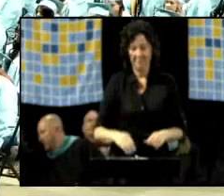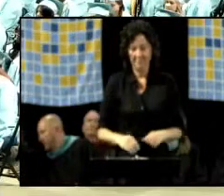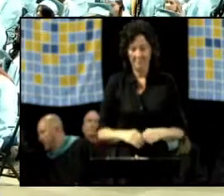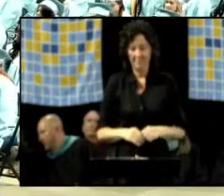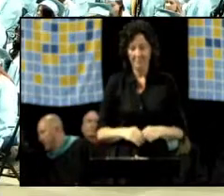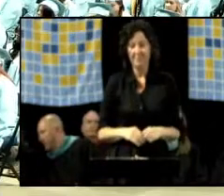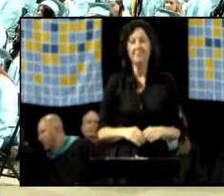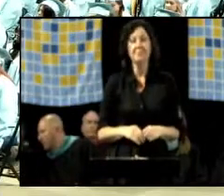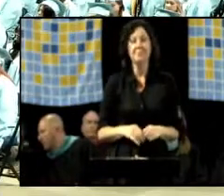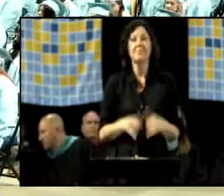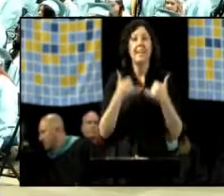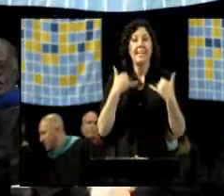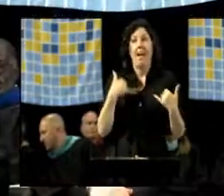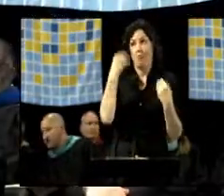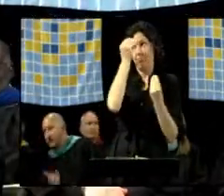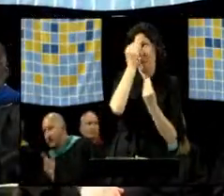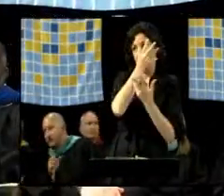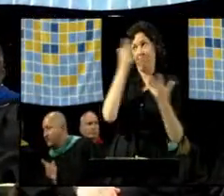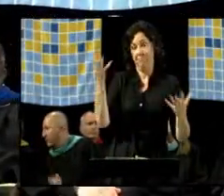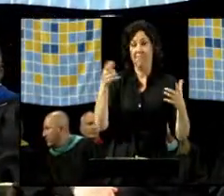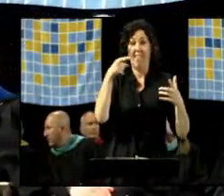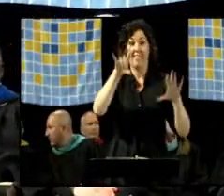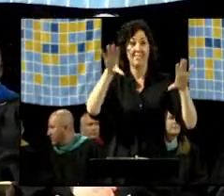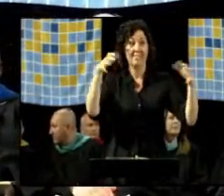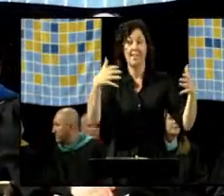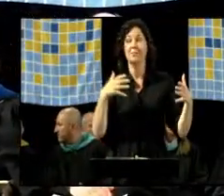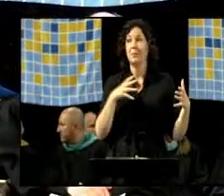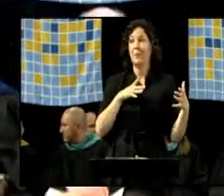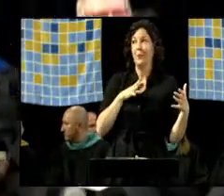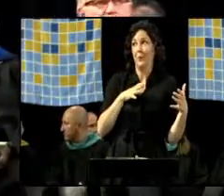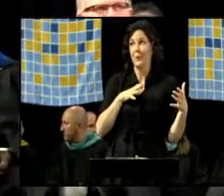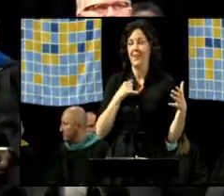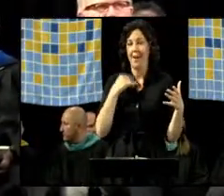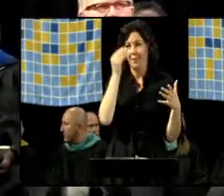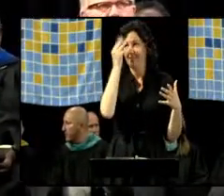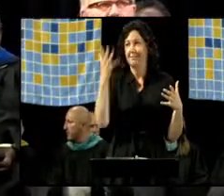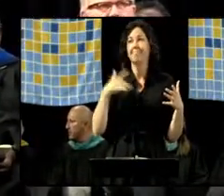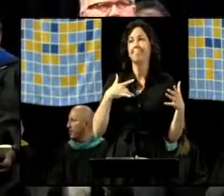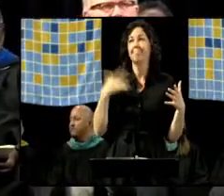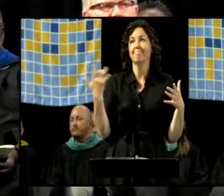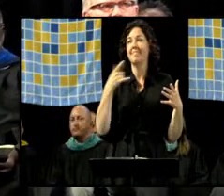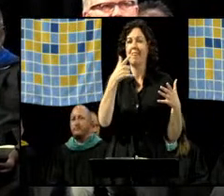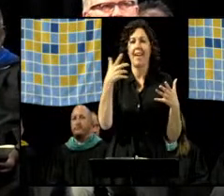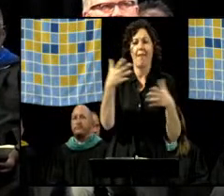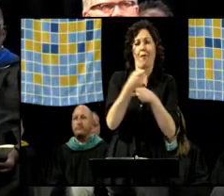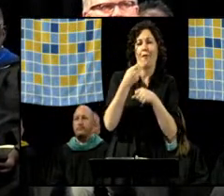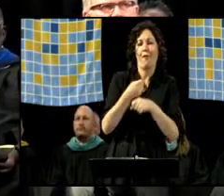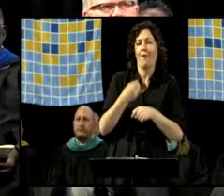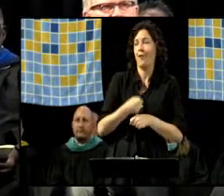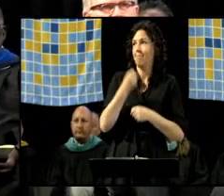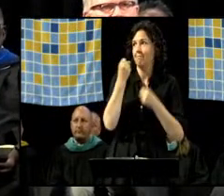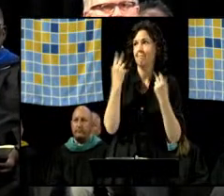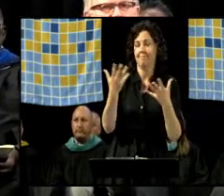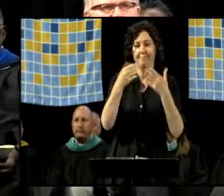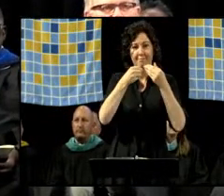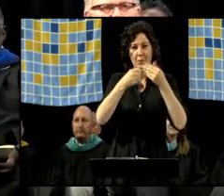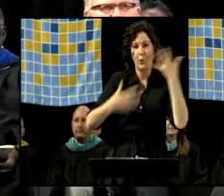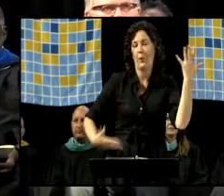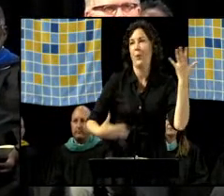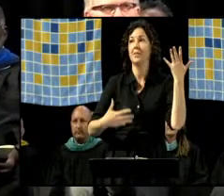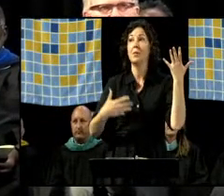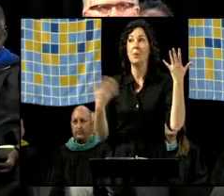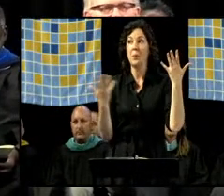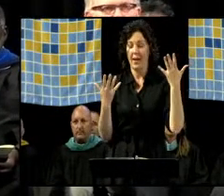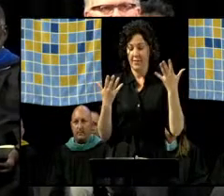I have the privilege of sharing with you the accomplishments of the South Florence High School graduating class of 2023.